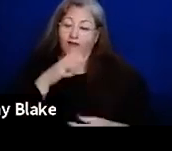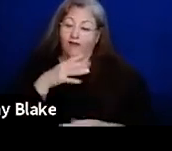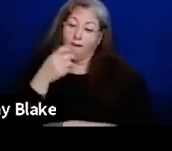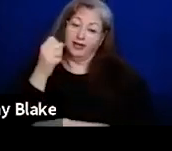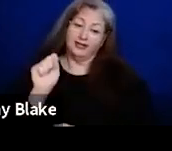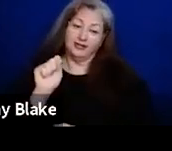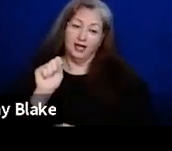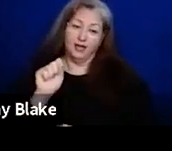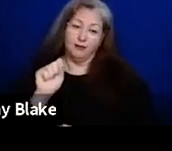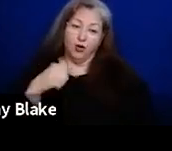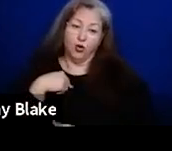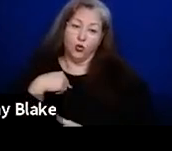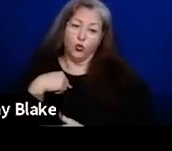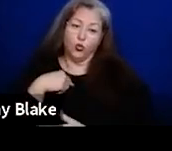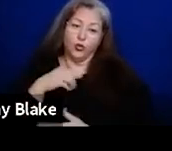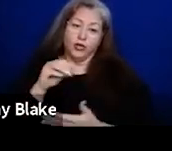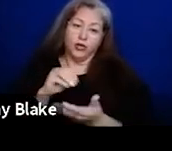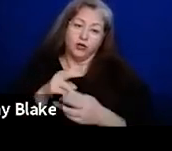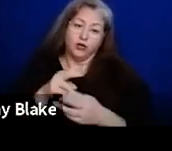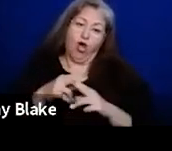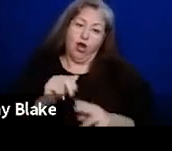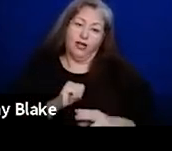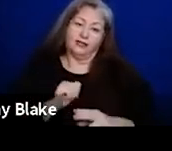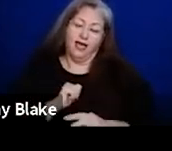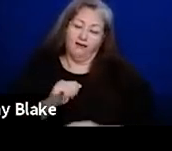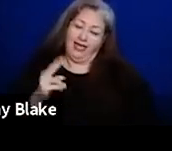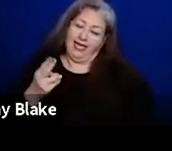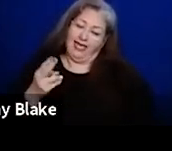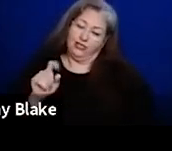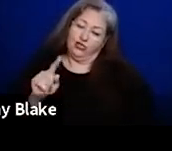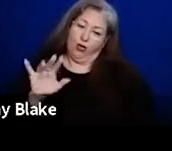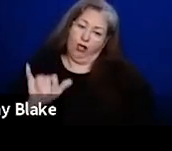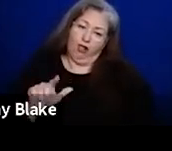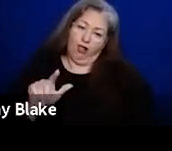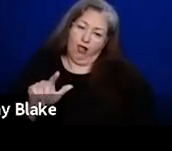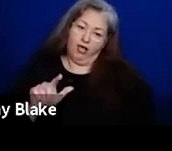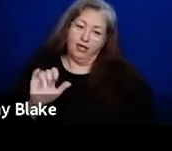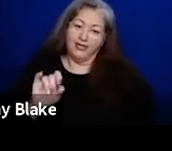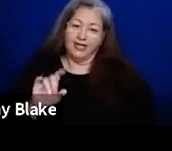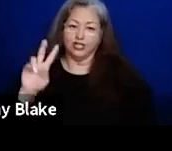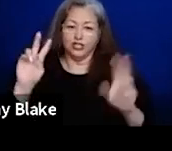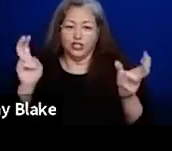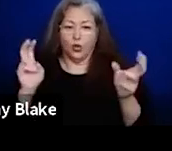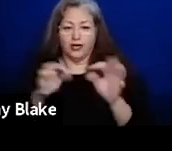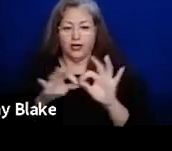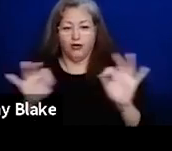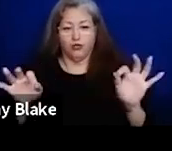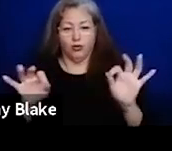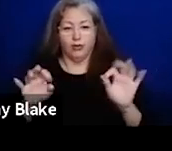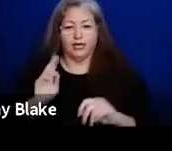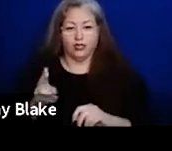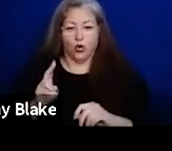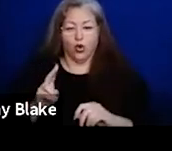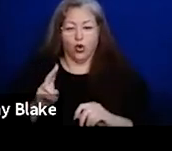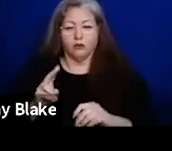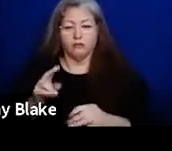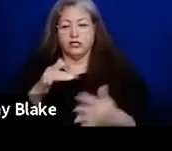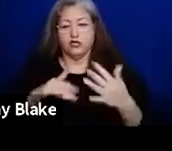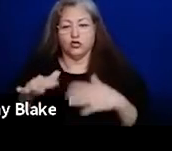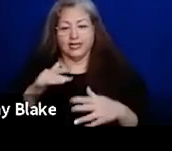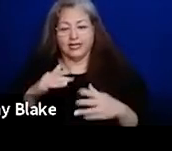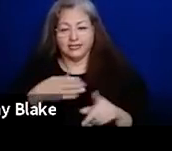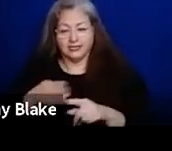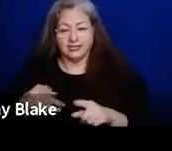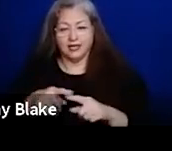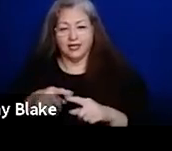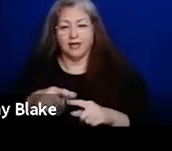we called ourselves historical, that's the slogan of our group, historical